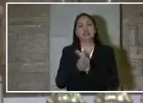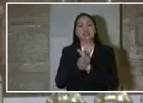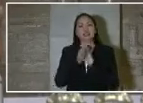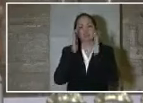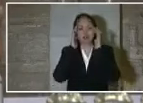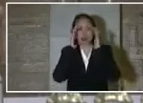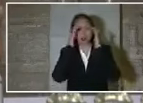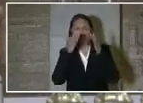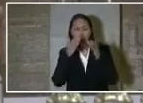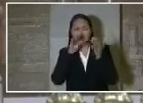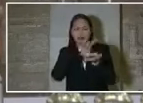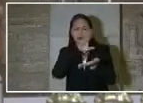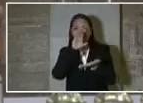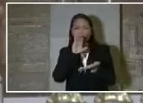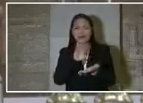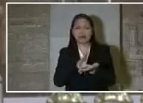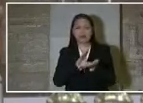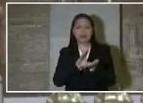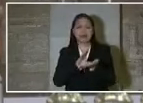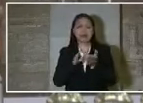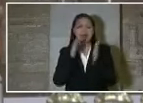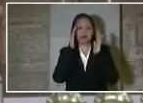the attention.